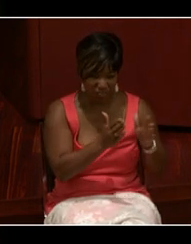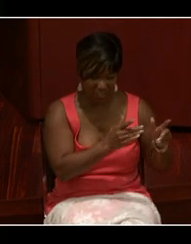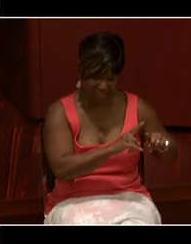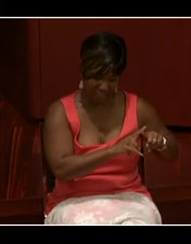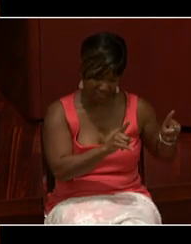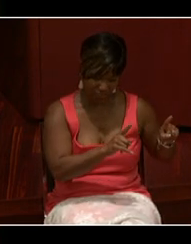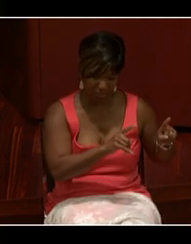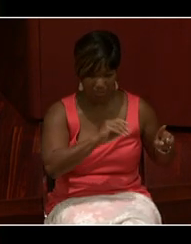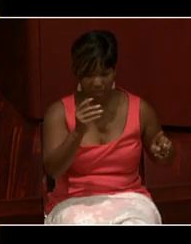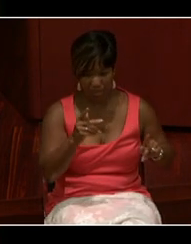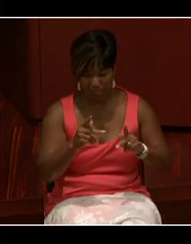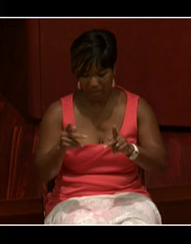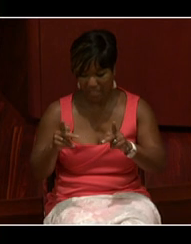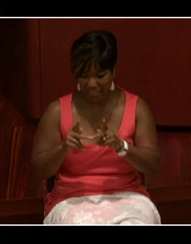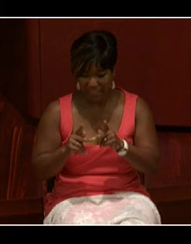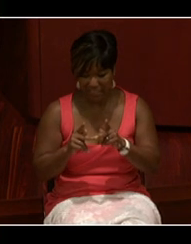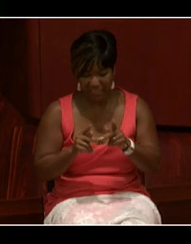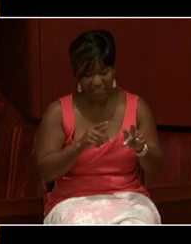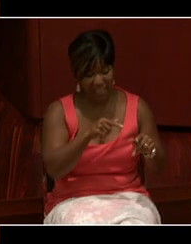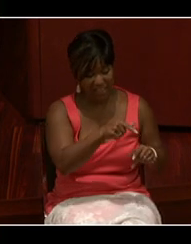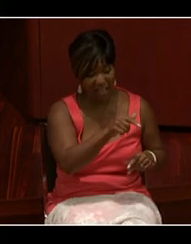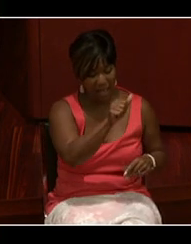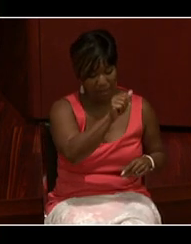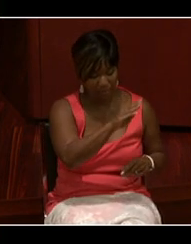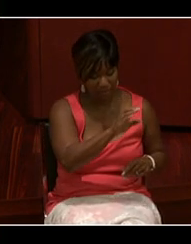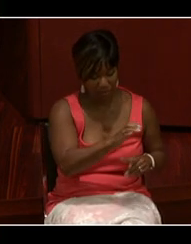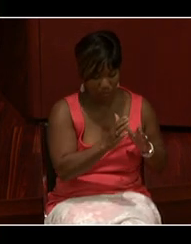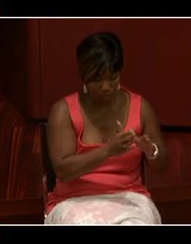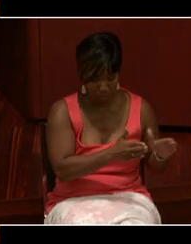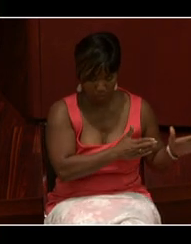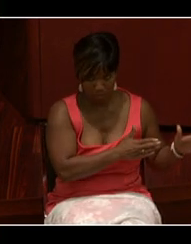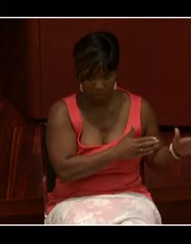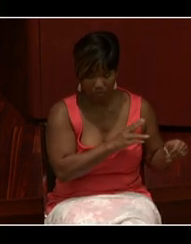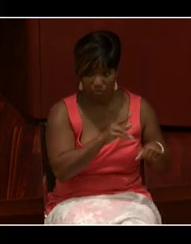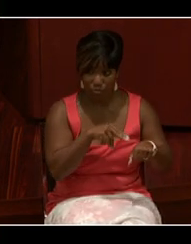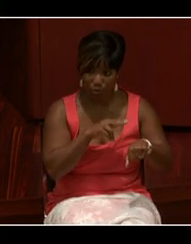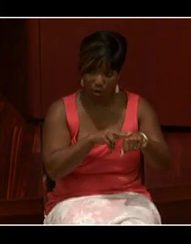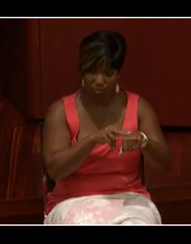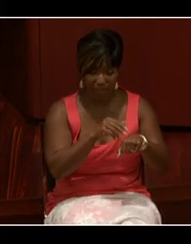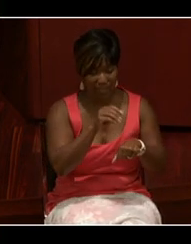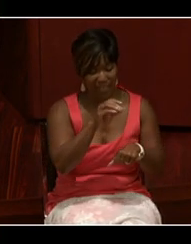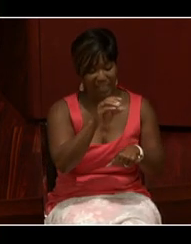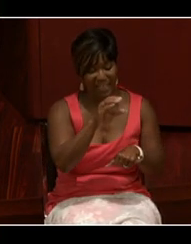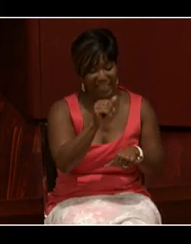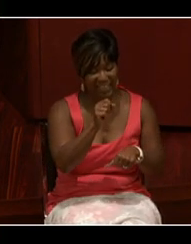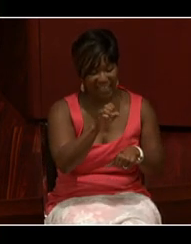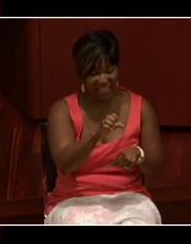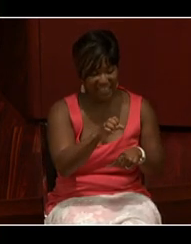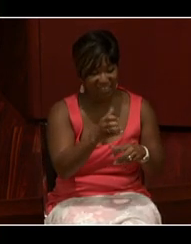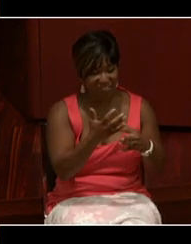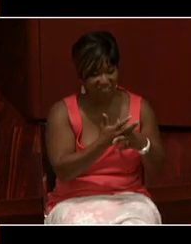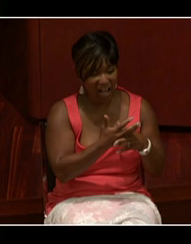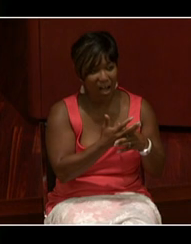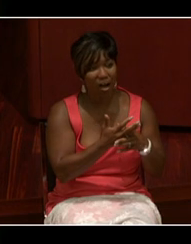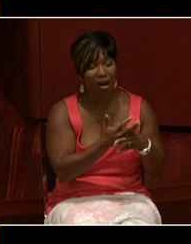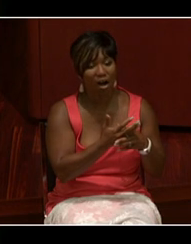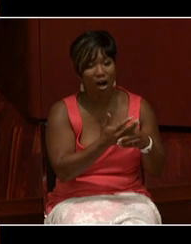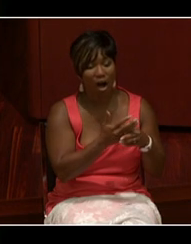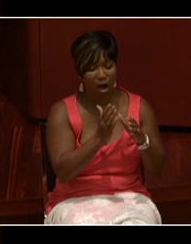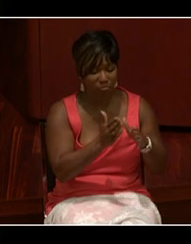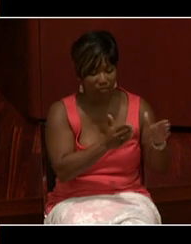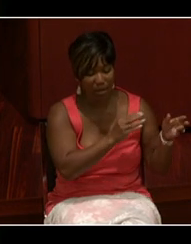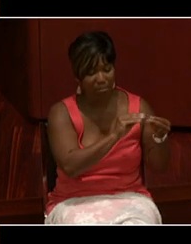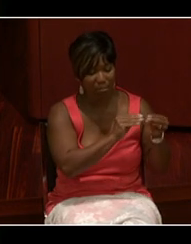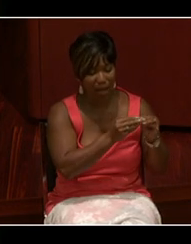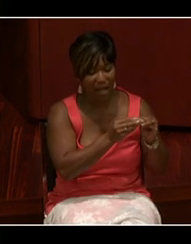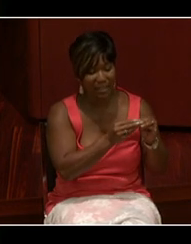most places, as they're arranged alphabetically. Normally, inmate case files are arranged numerically by the inmate number each prisoner